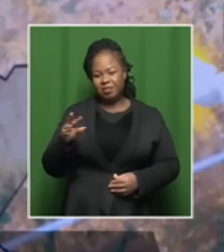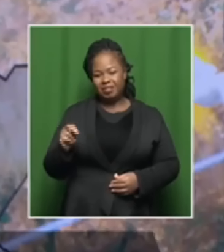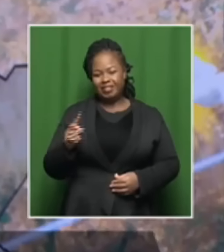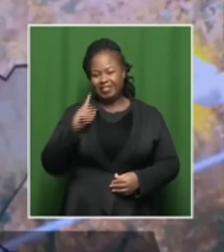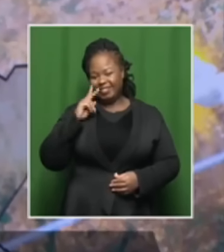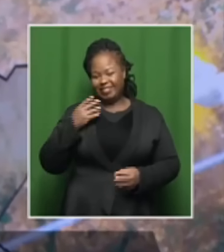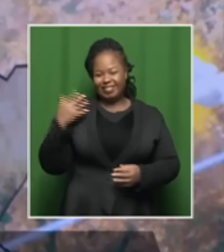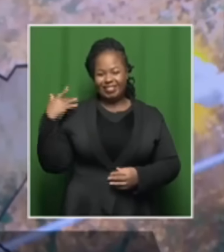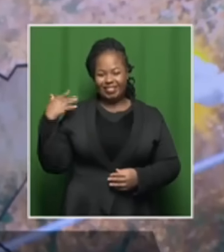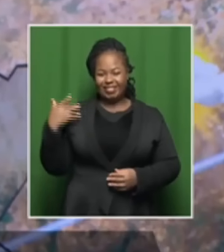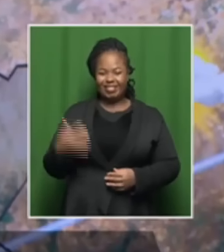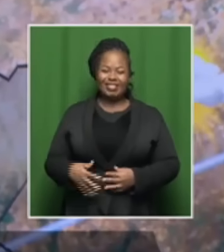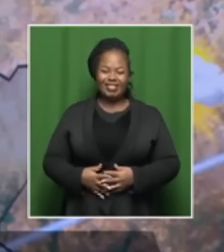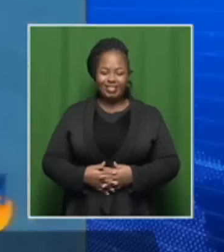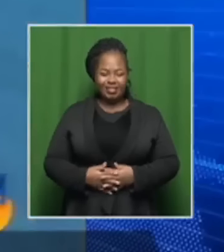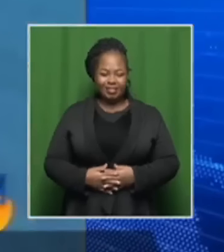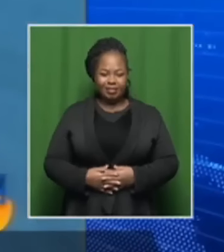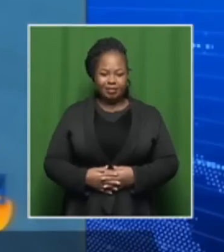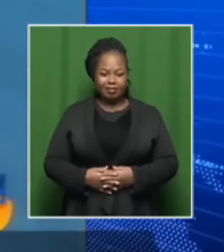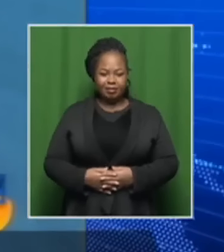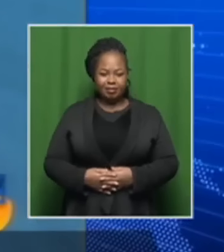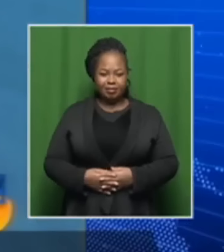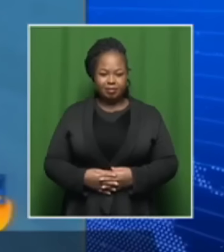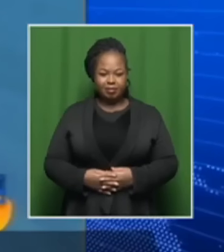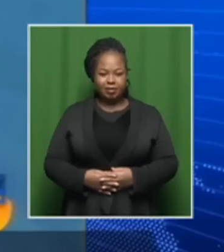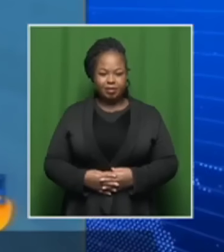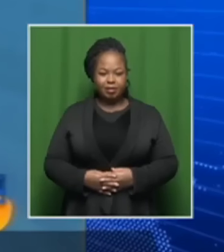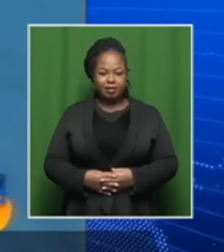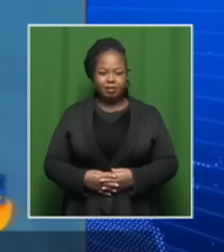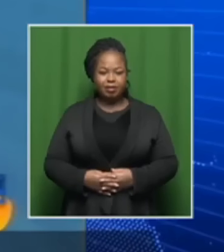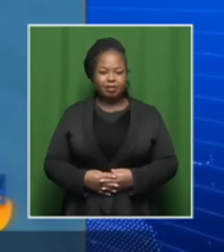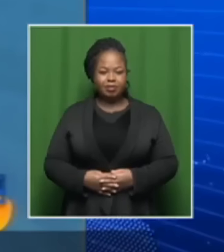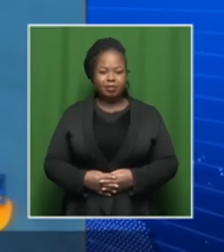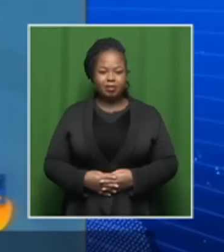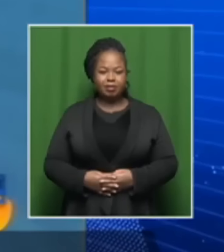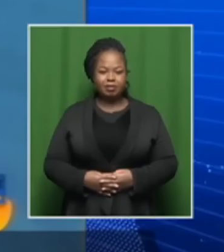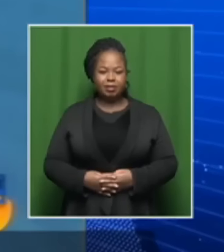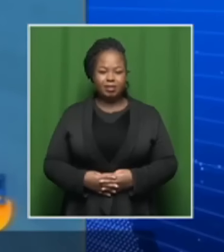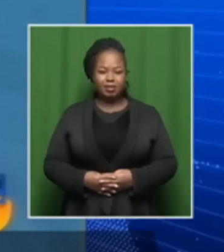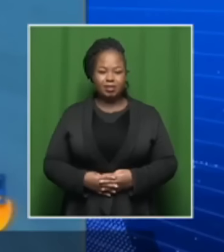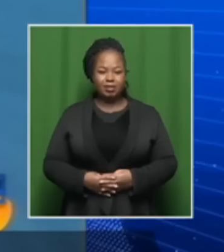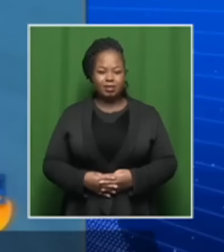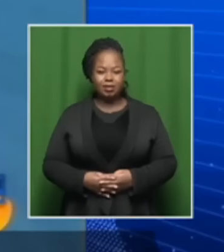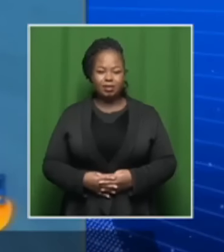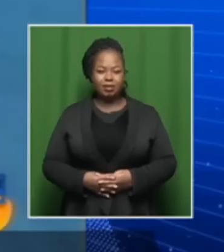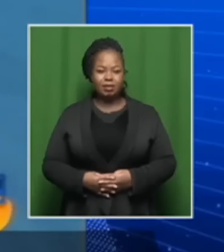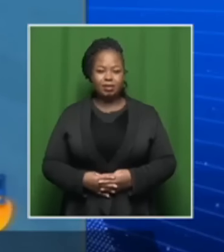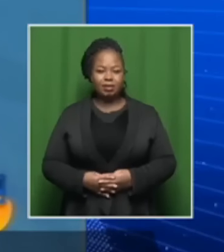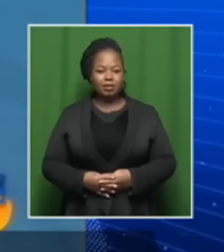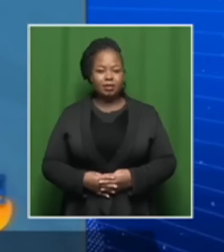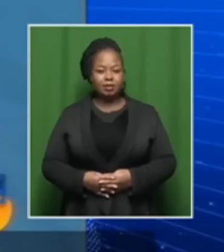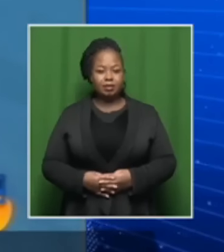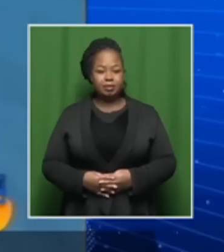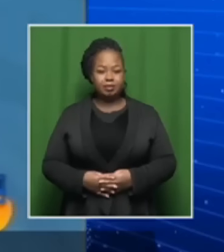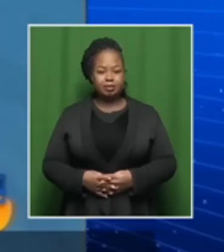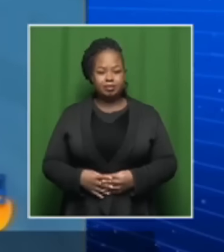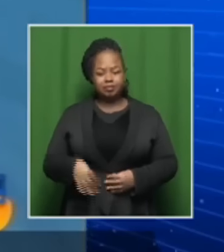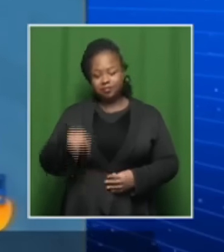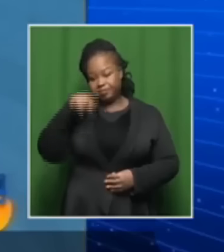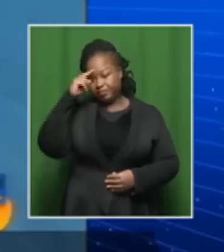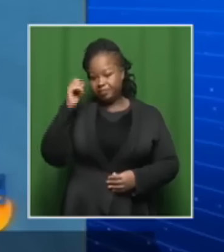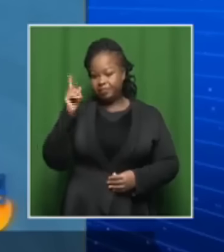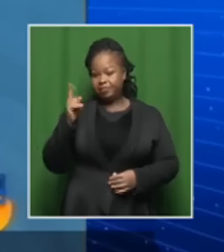us down a trip of memory lane. Over the country. In fact, the studio is just about the only place where it isn't raining. Hot and dry conditions here